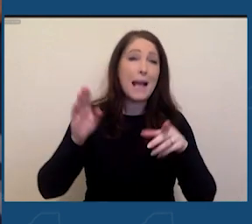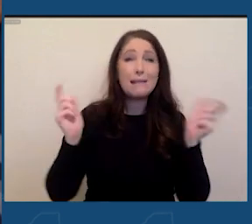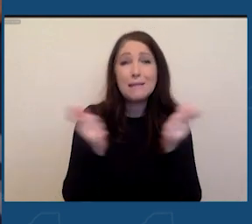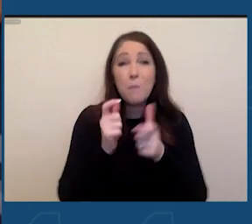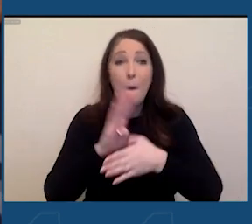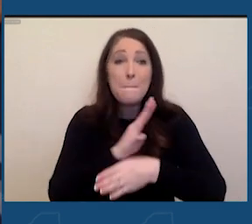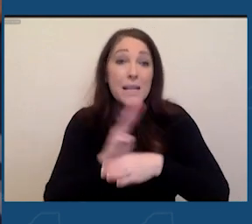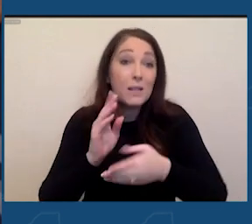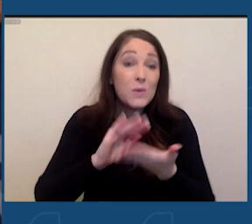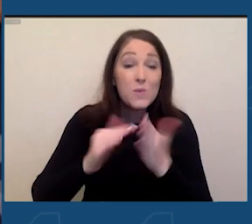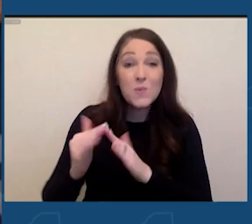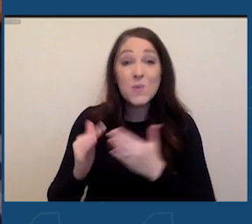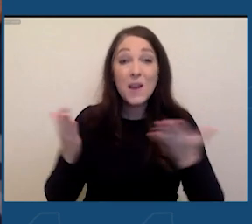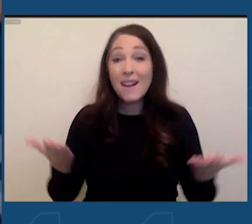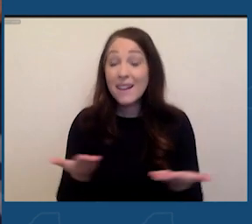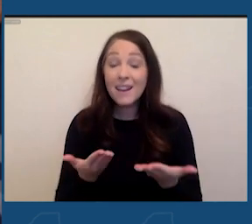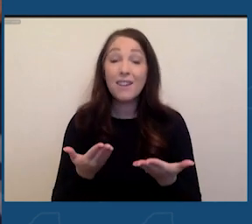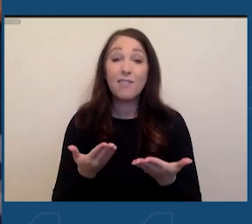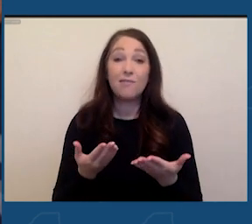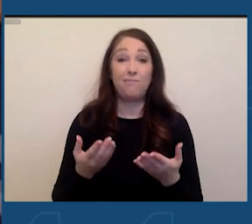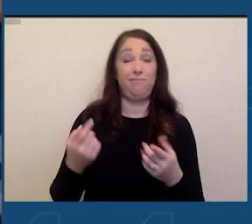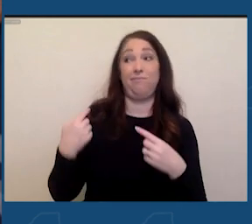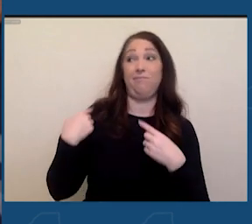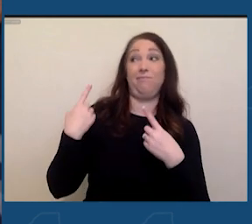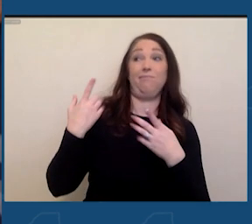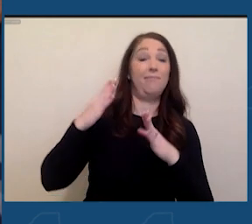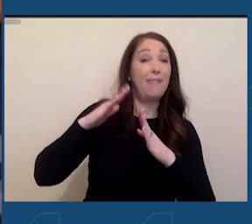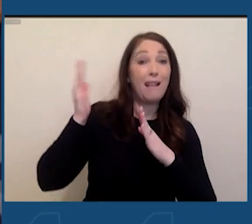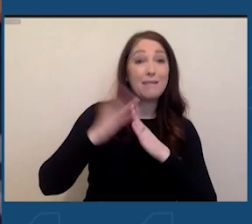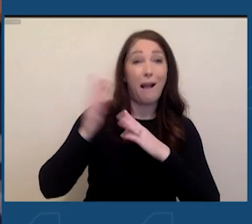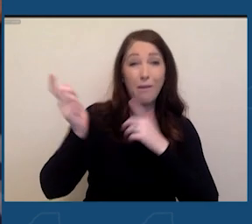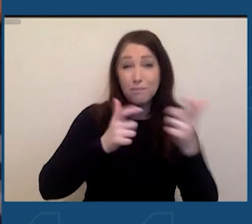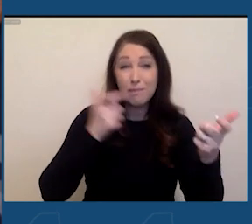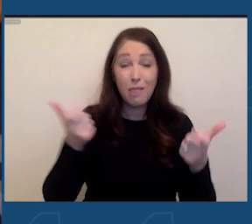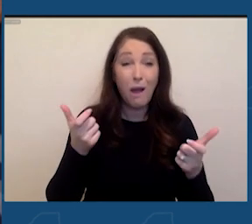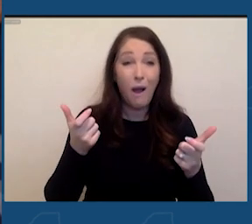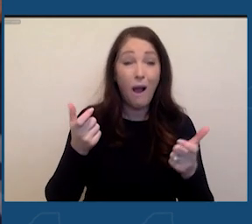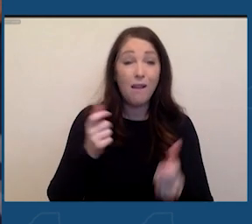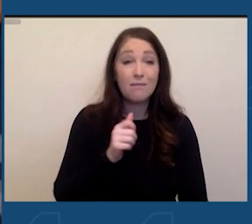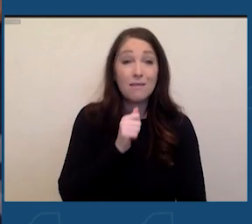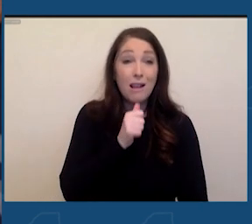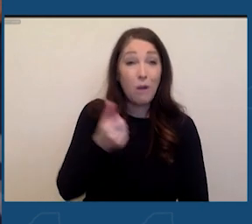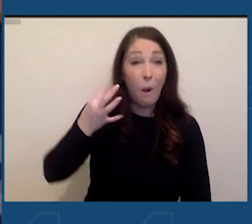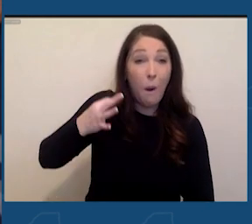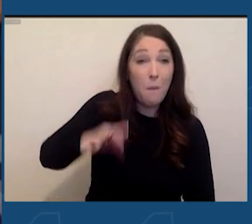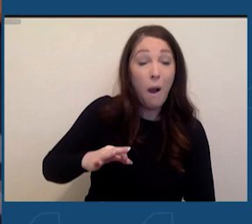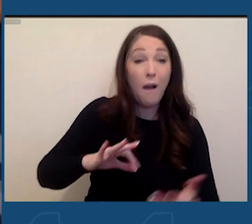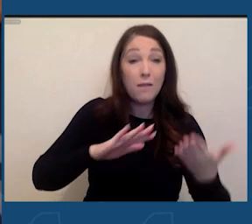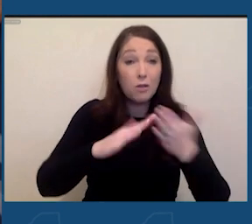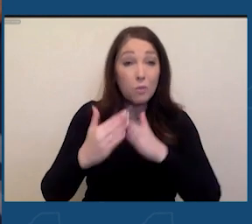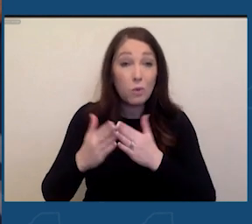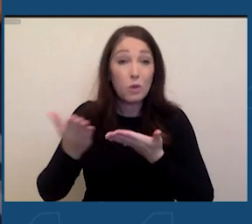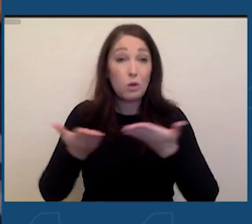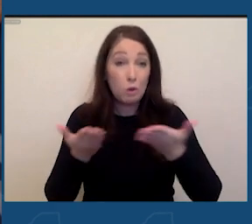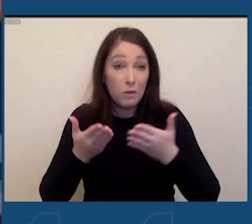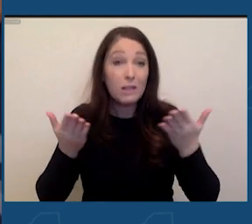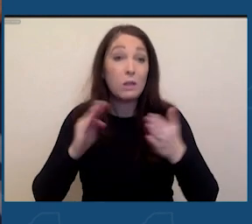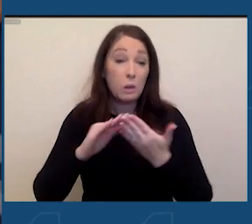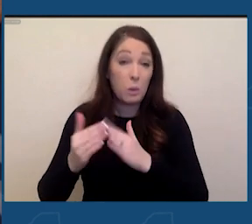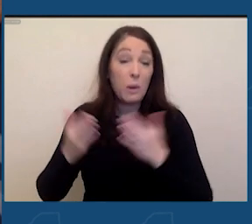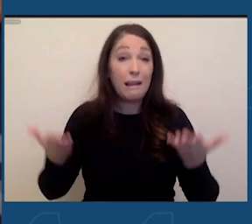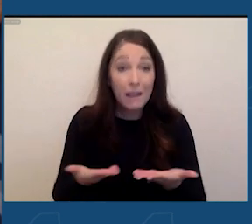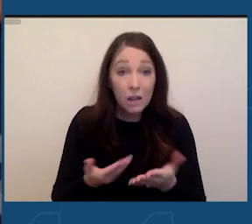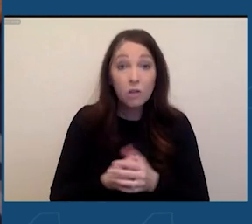There's one of the largest and most important nonprofit social service communities. There's a very rich cultural scene